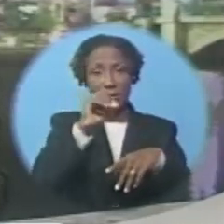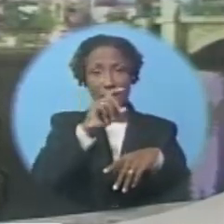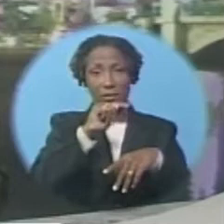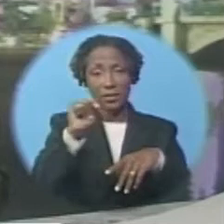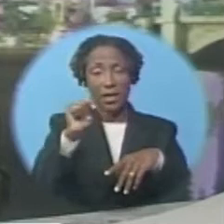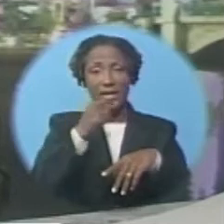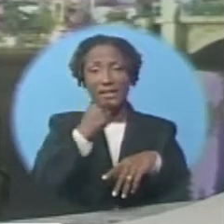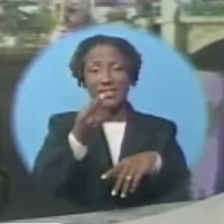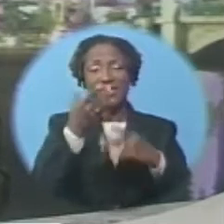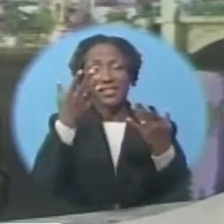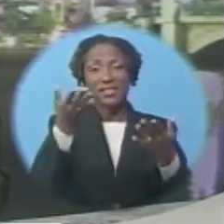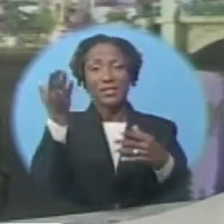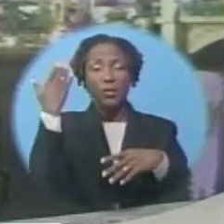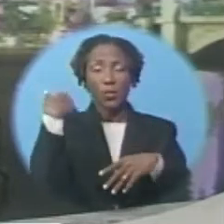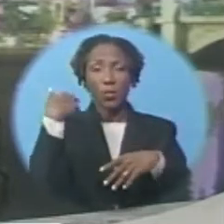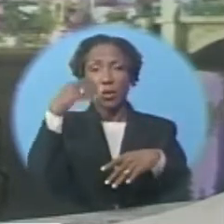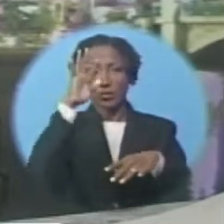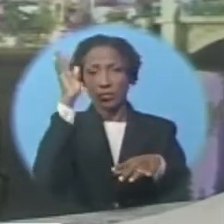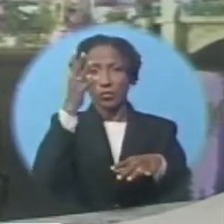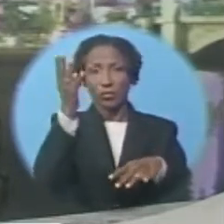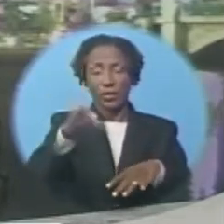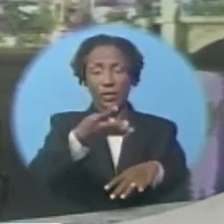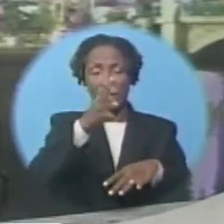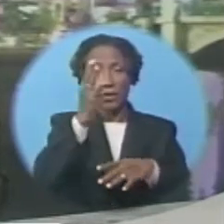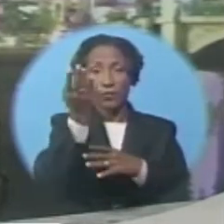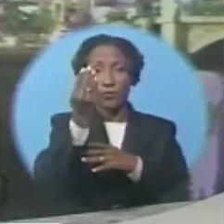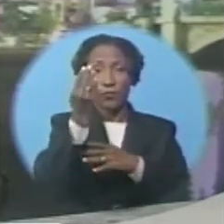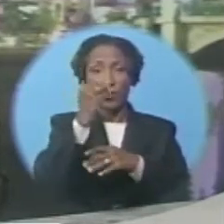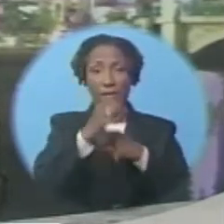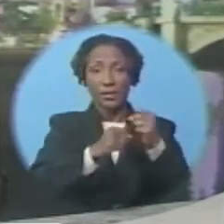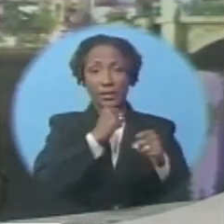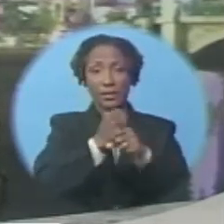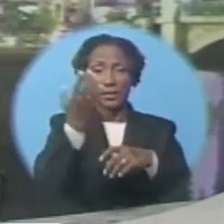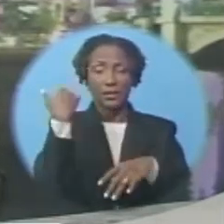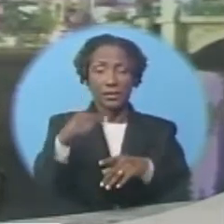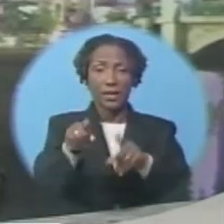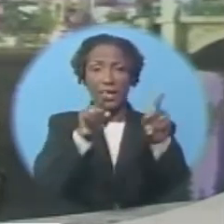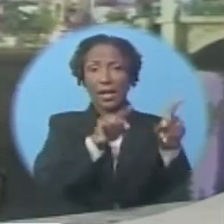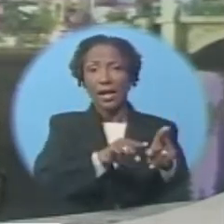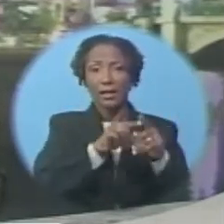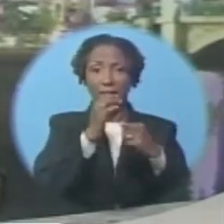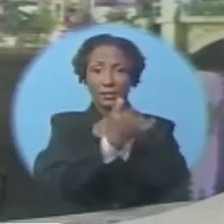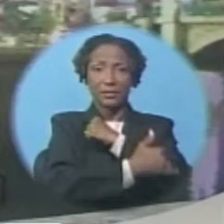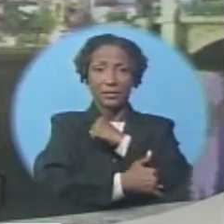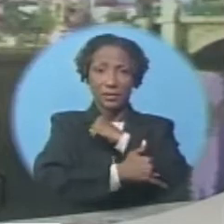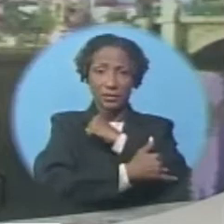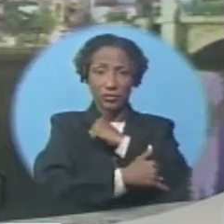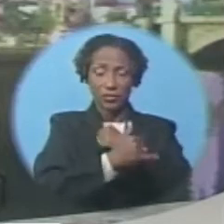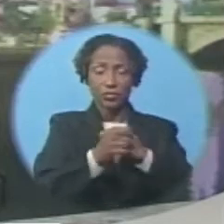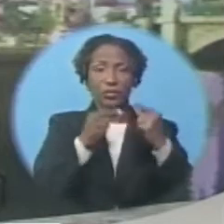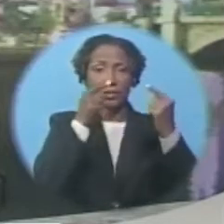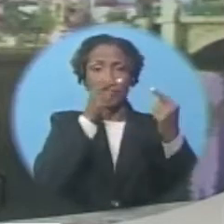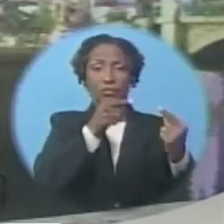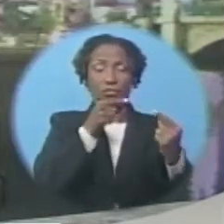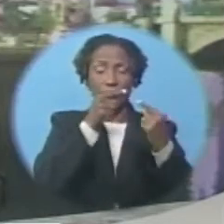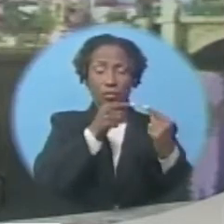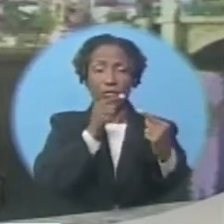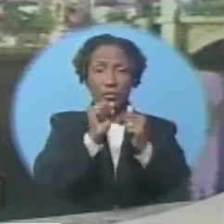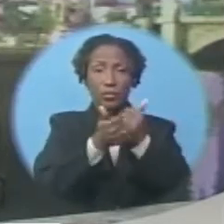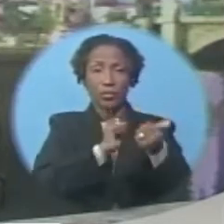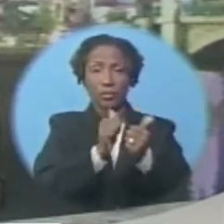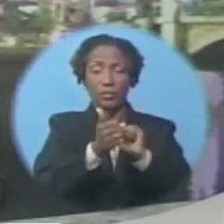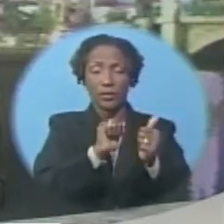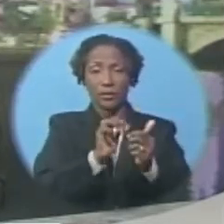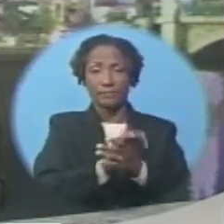years ago to help the country as it struggled to compete with more developed nations due to increasing globalization.